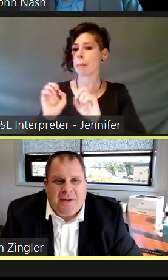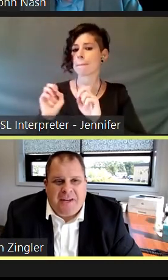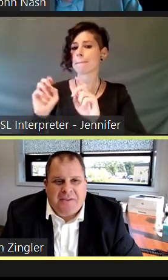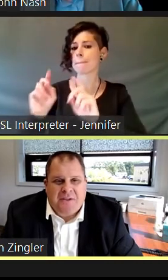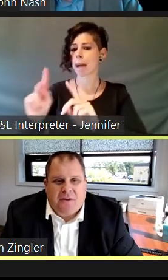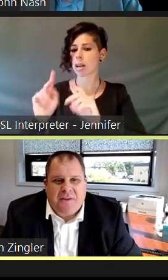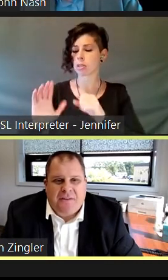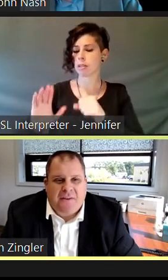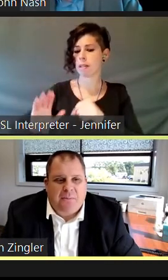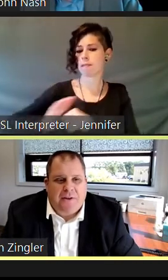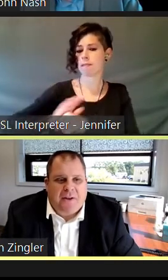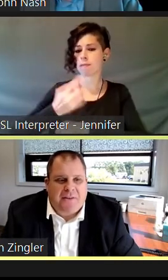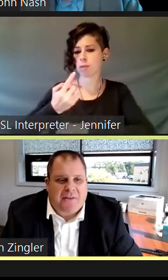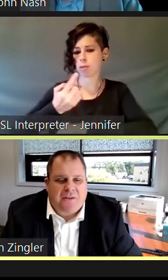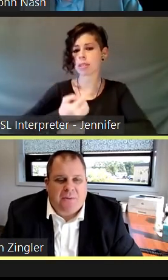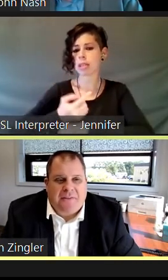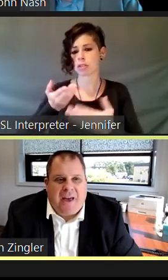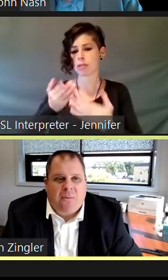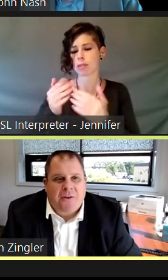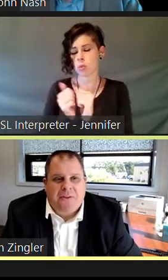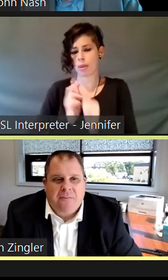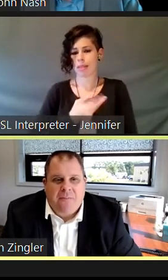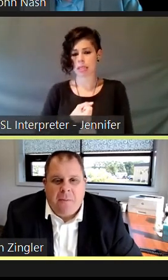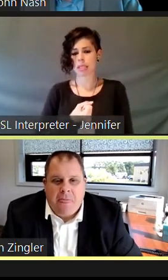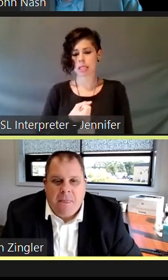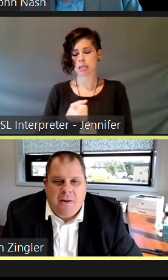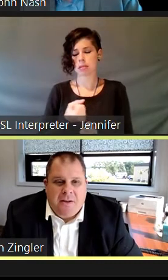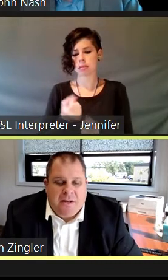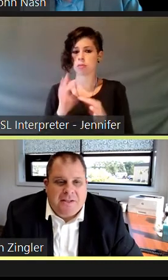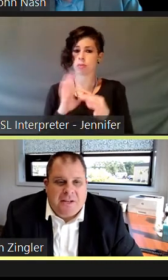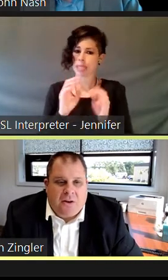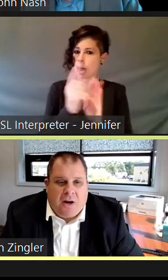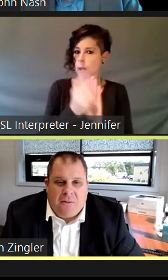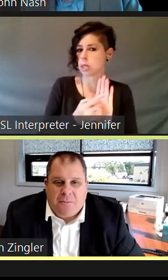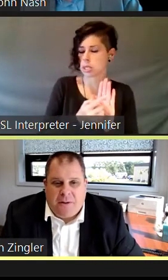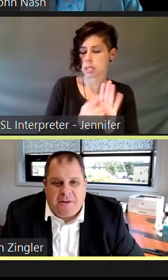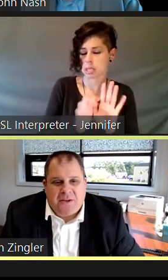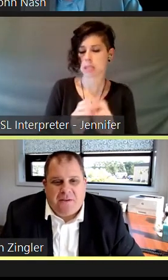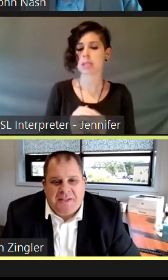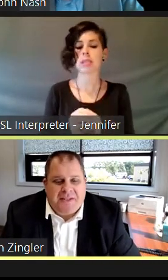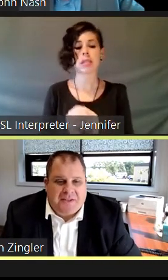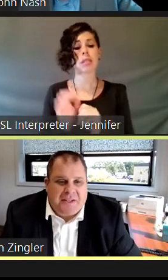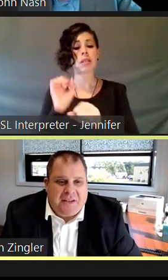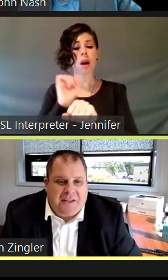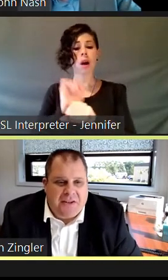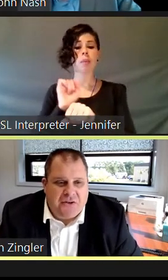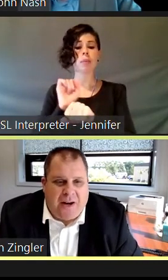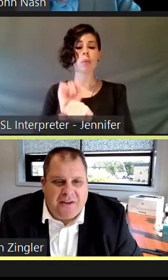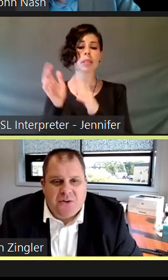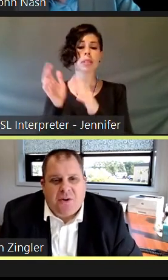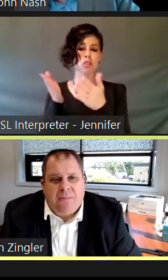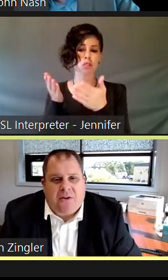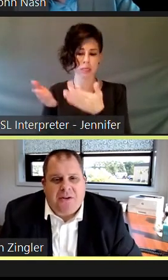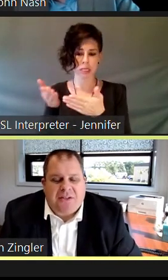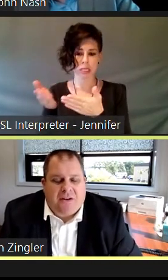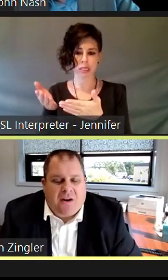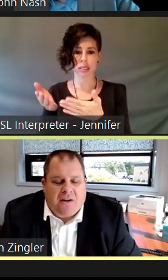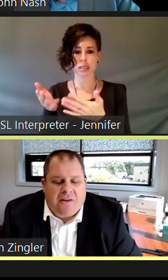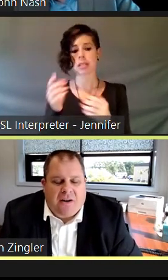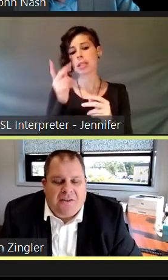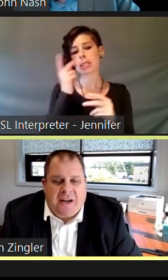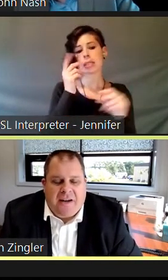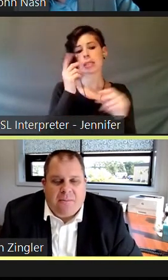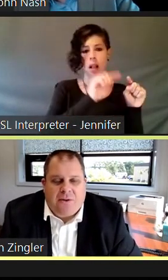full days of services with us in terms of hours. So our employment services, you'll see that the trend sort of mirrors